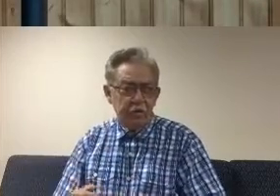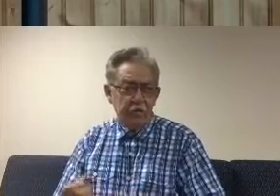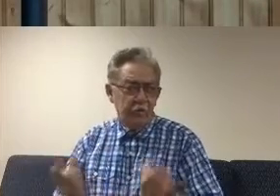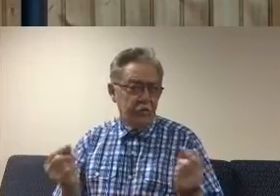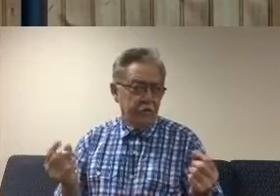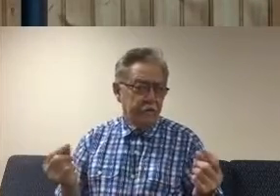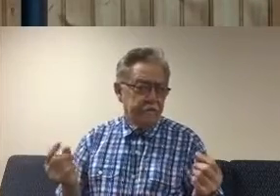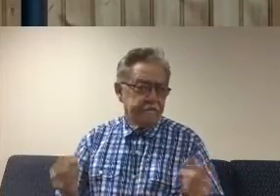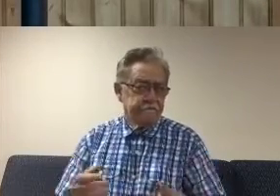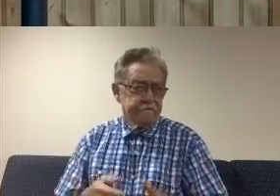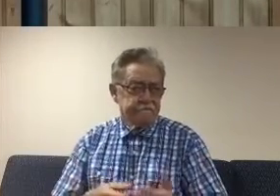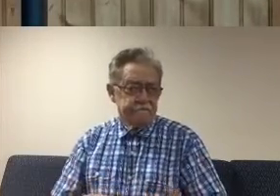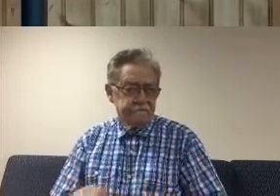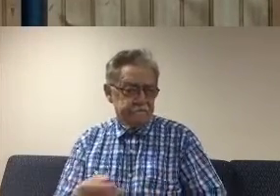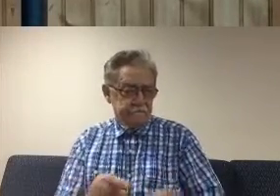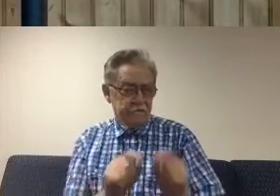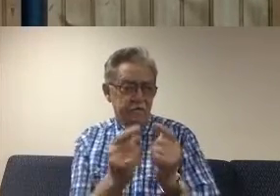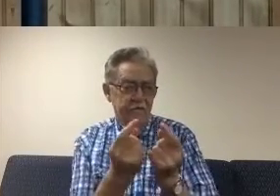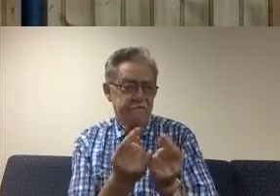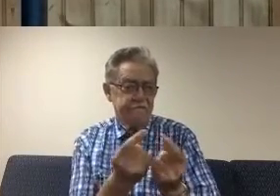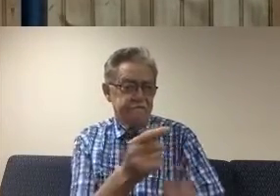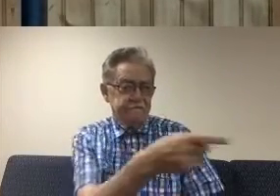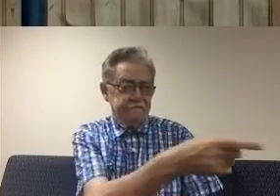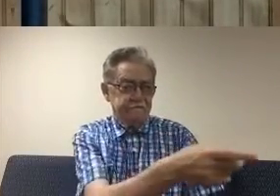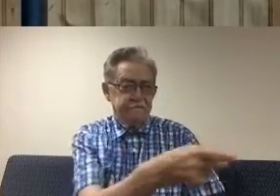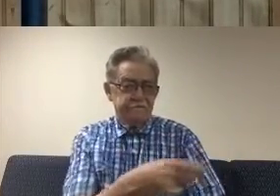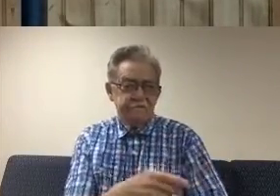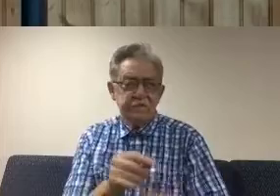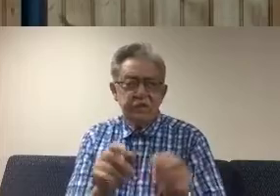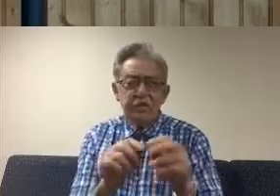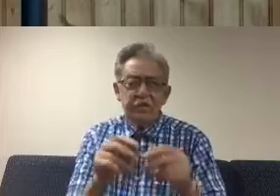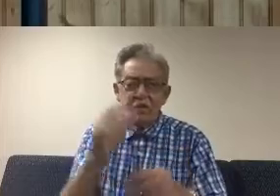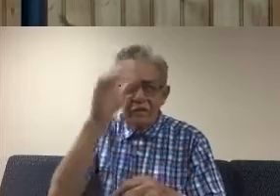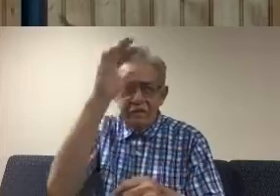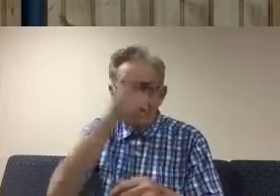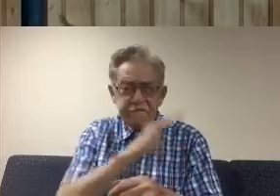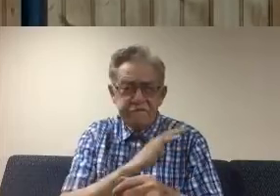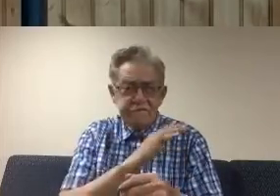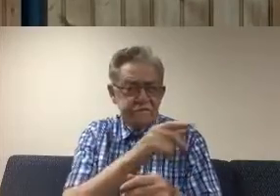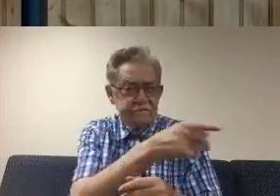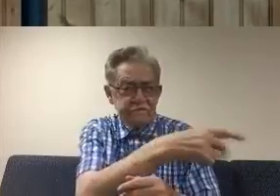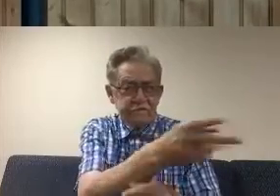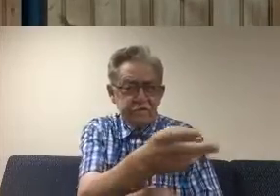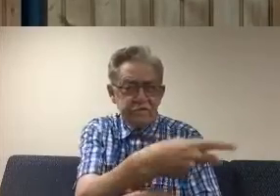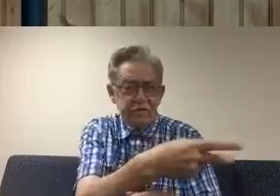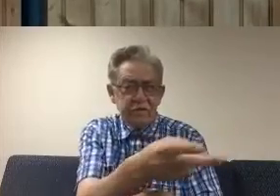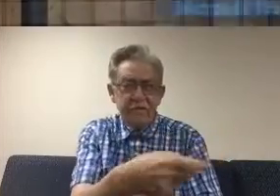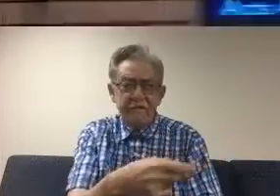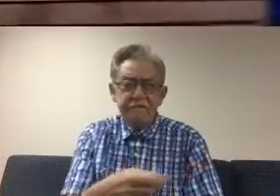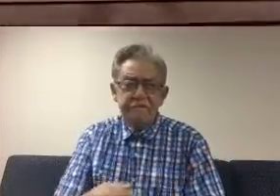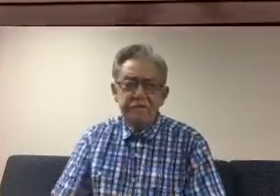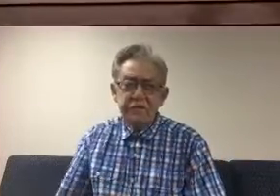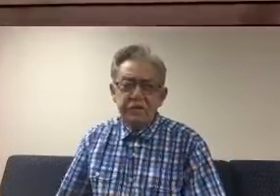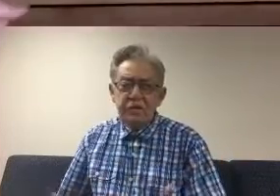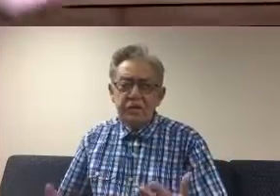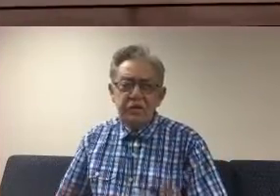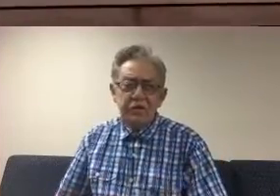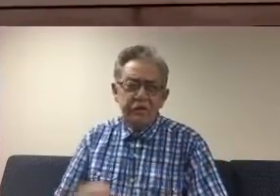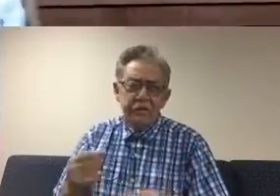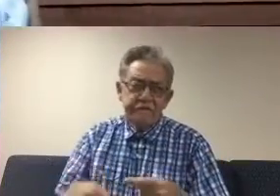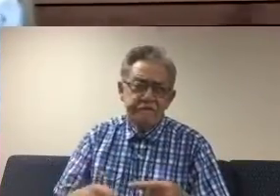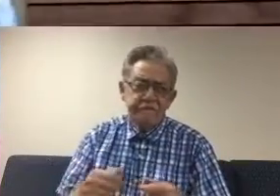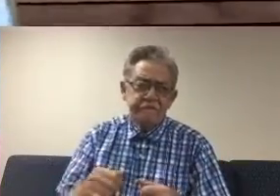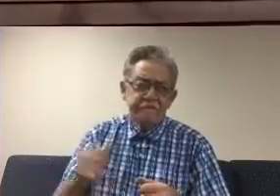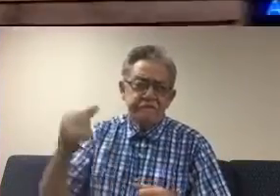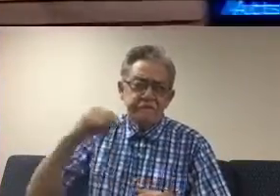a notable sign had been performed through them is evident to all the inhabitants of Jerusalem. In other words, the word is out, and we can't deny it.